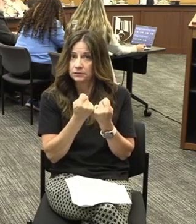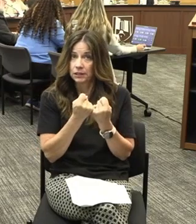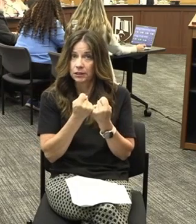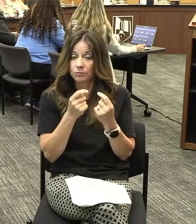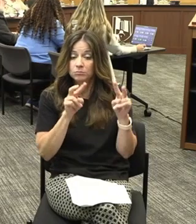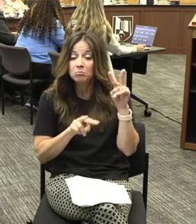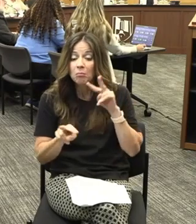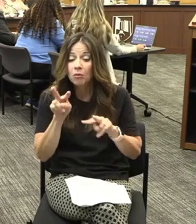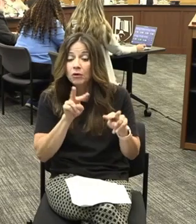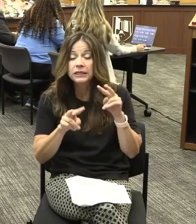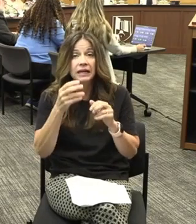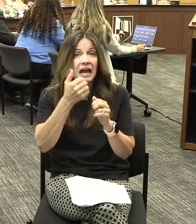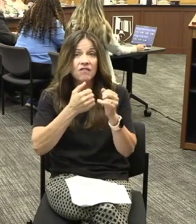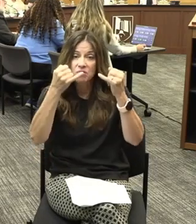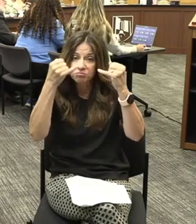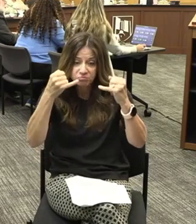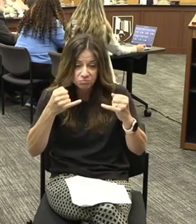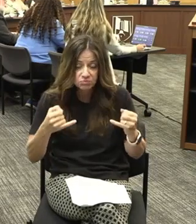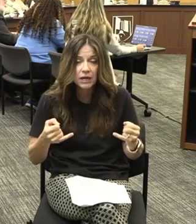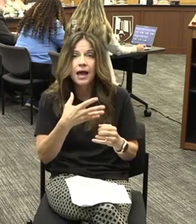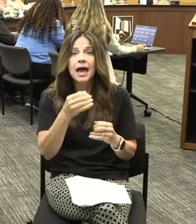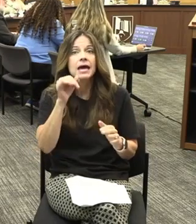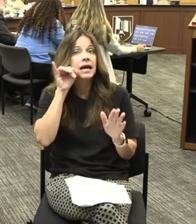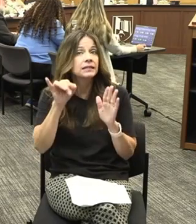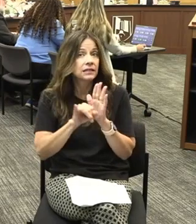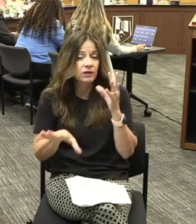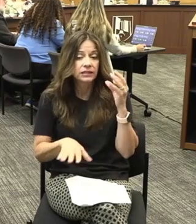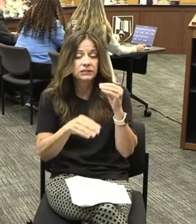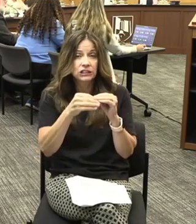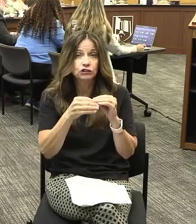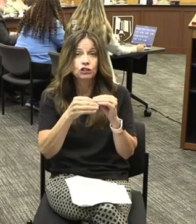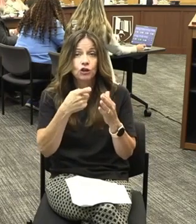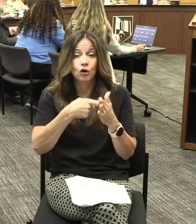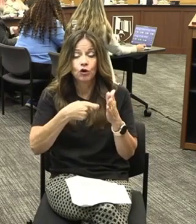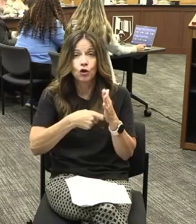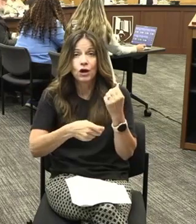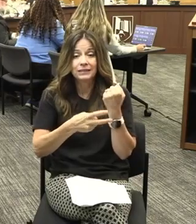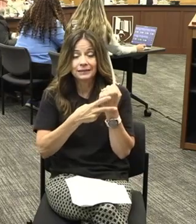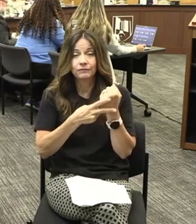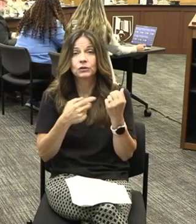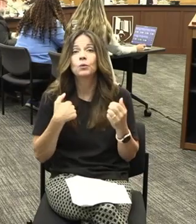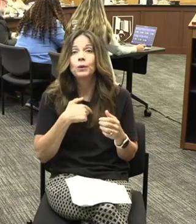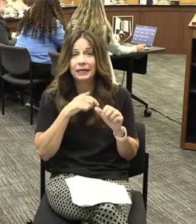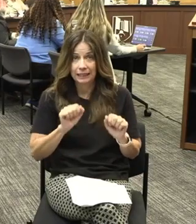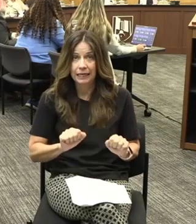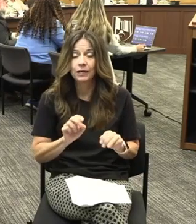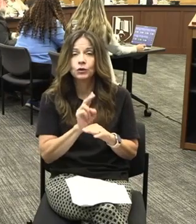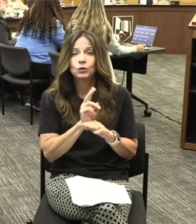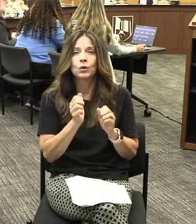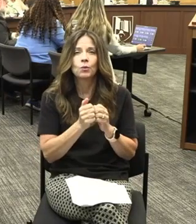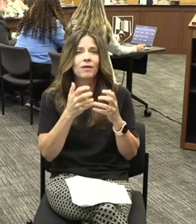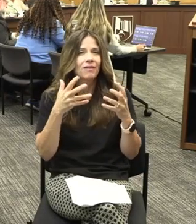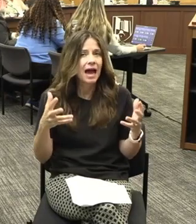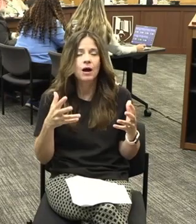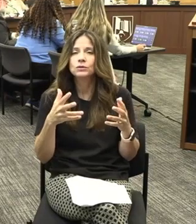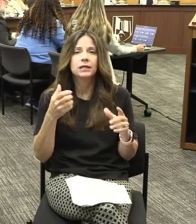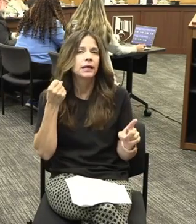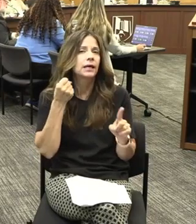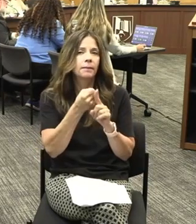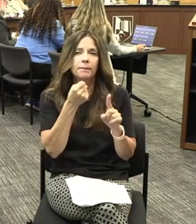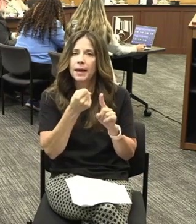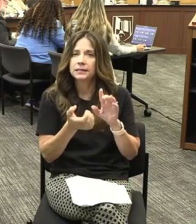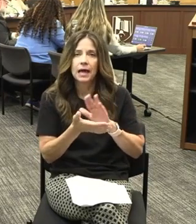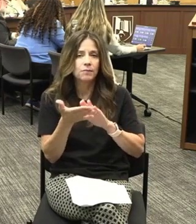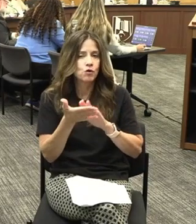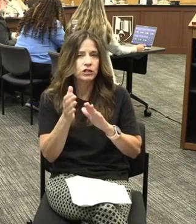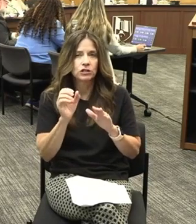at every single line item and they identified additional cost savings that we could actually implement without materially impacting the operations of the